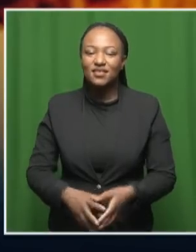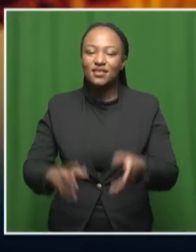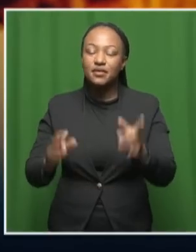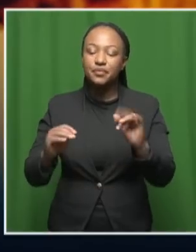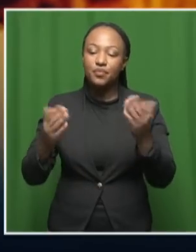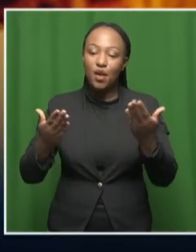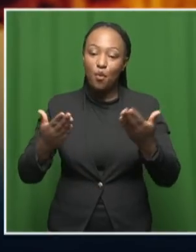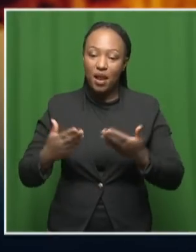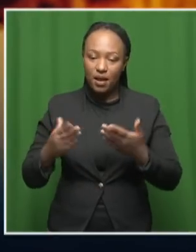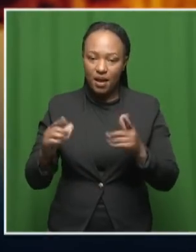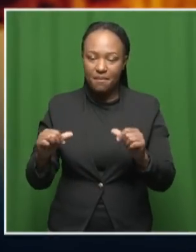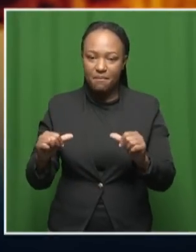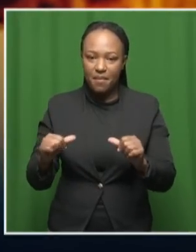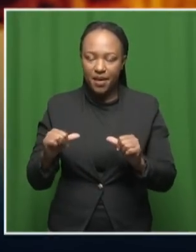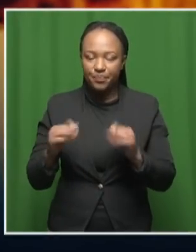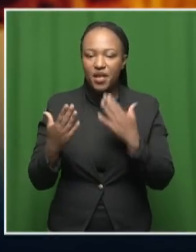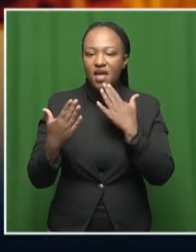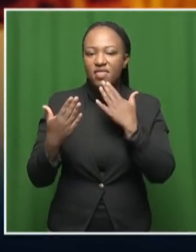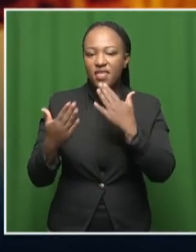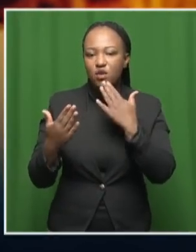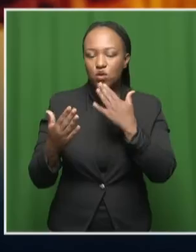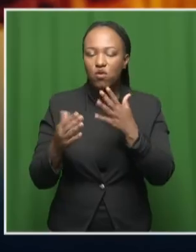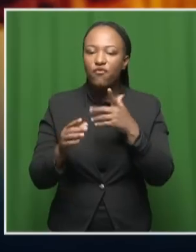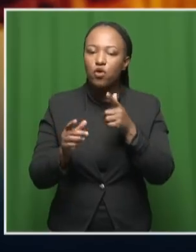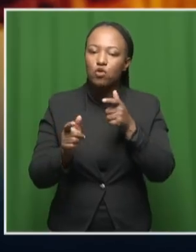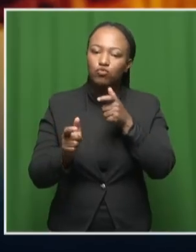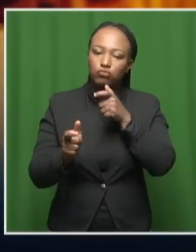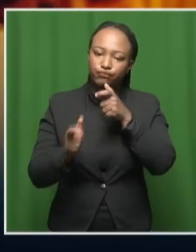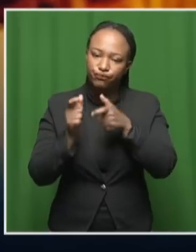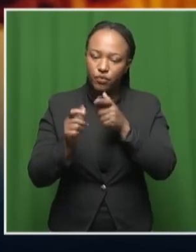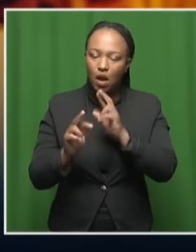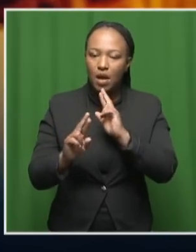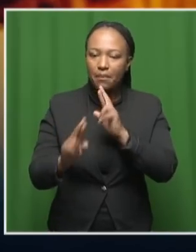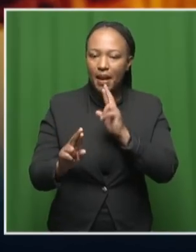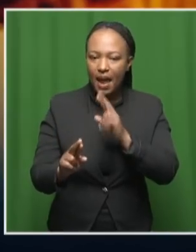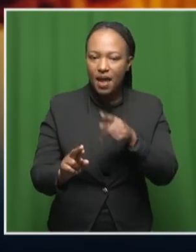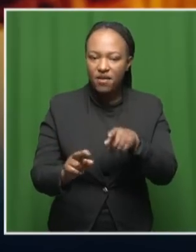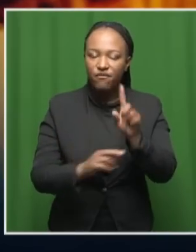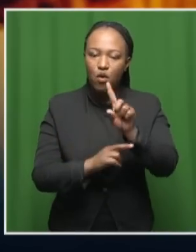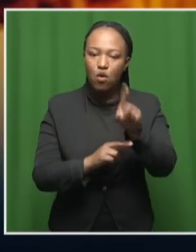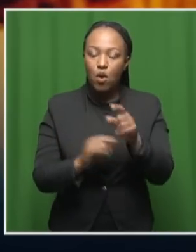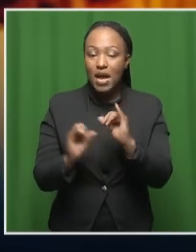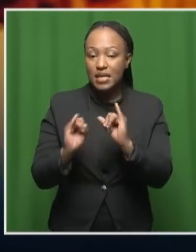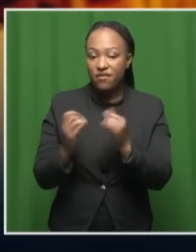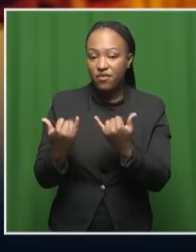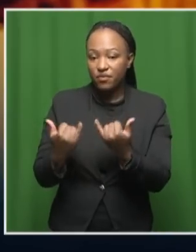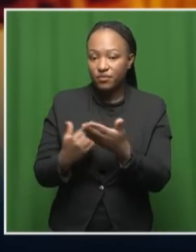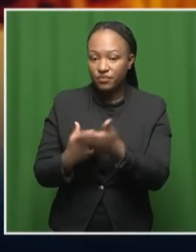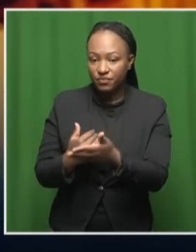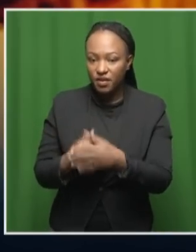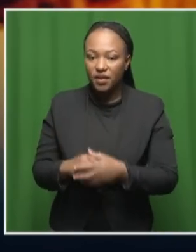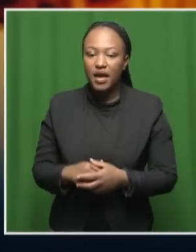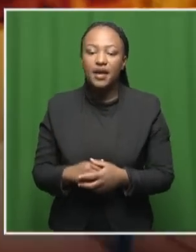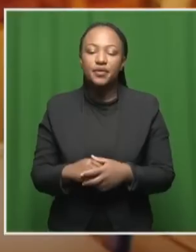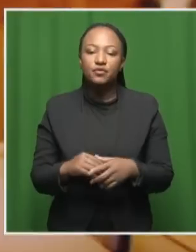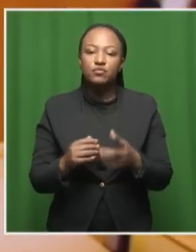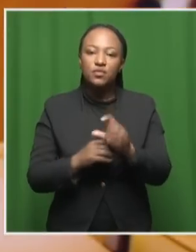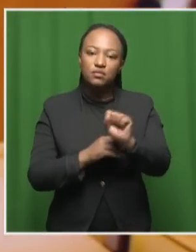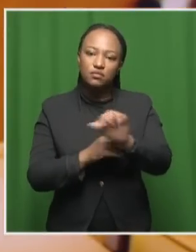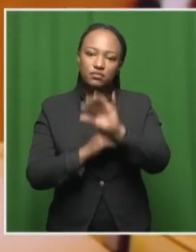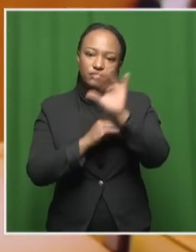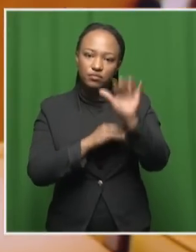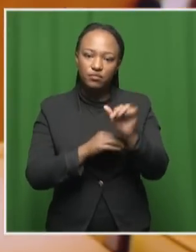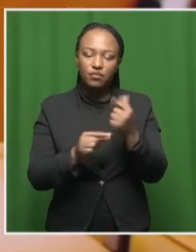So welcome back, and thanks so much for engaging in our question of the day, which speaks to this interview that we're getting into now. So South Africa's grade